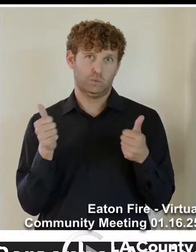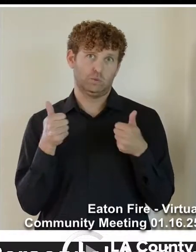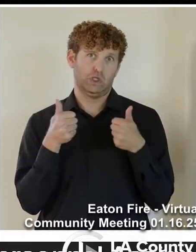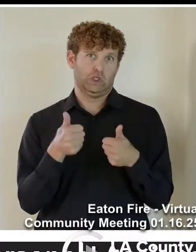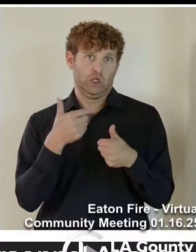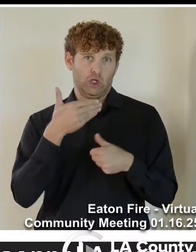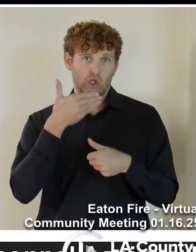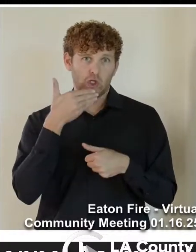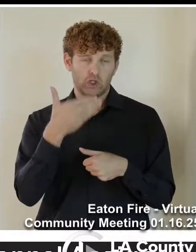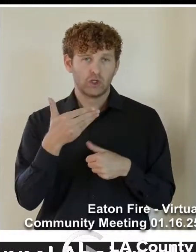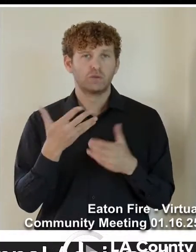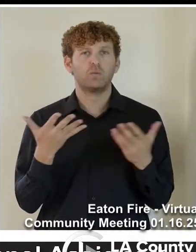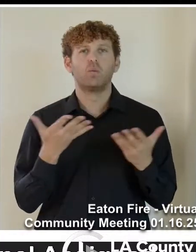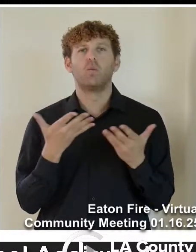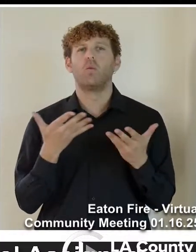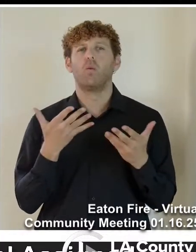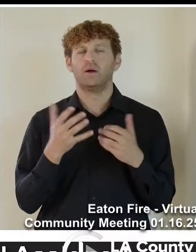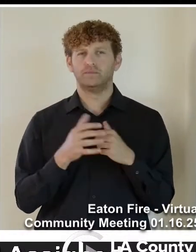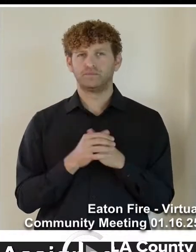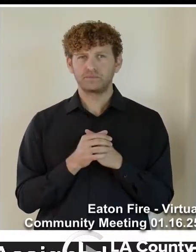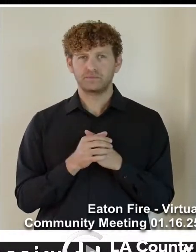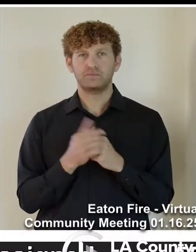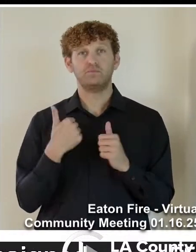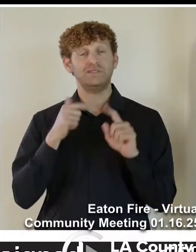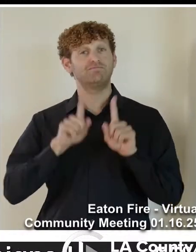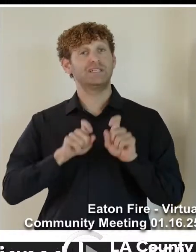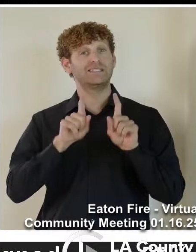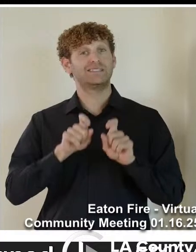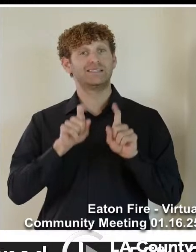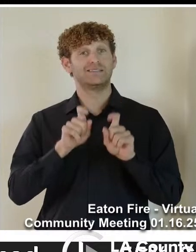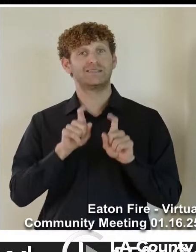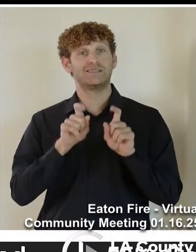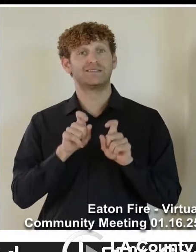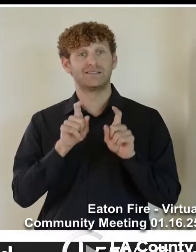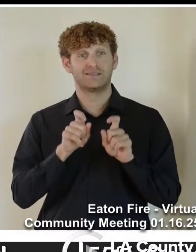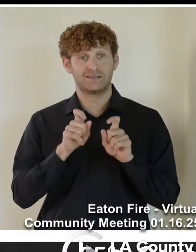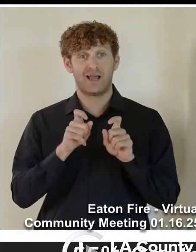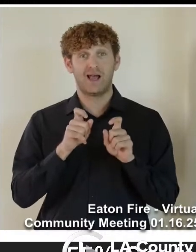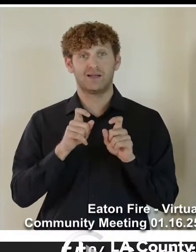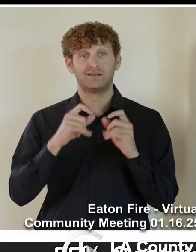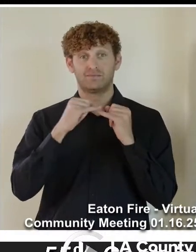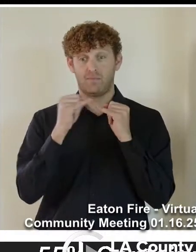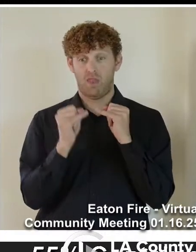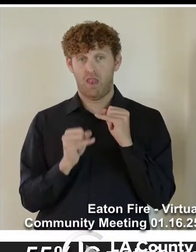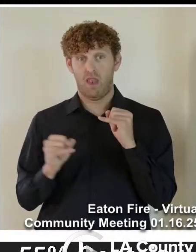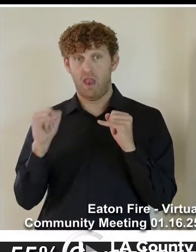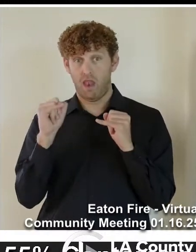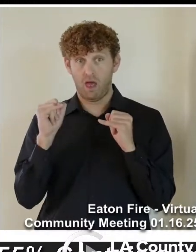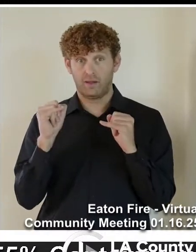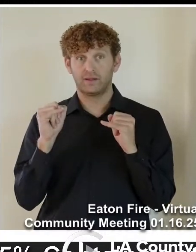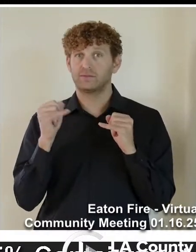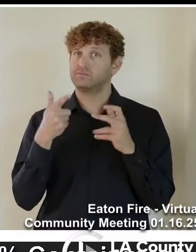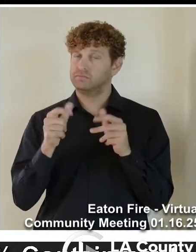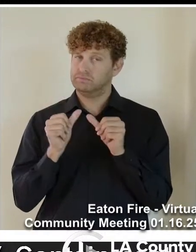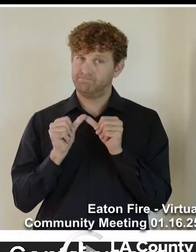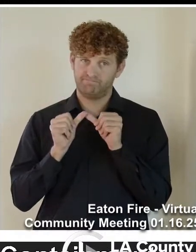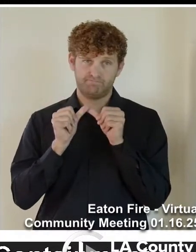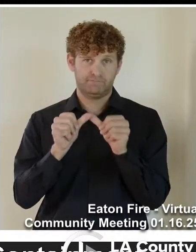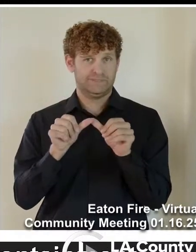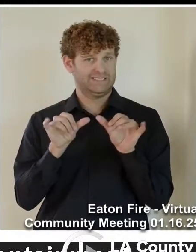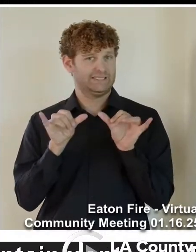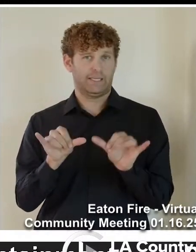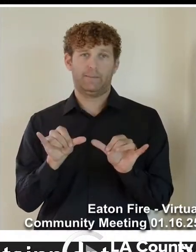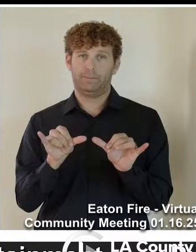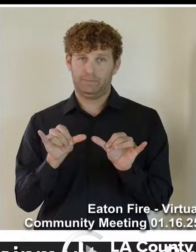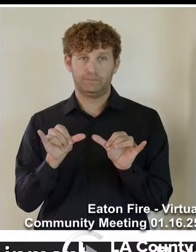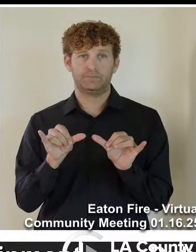is we have essentially tested the lines that we've put in. Everything's held in place. I think I've mentioned on a couple of